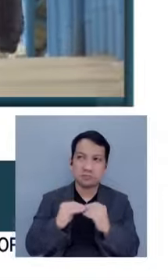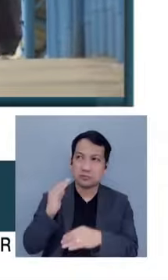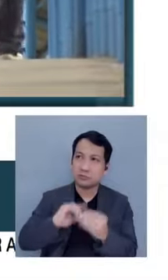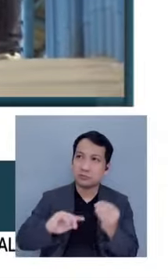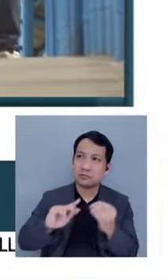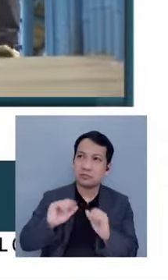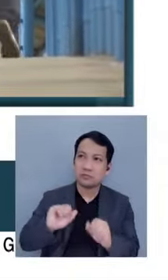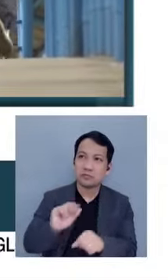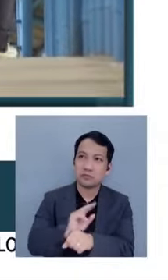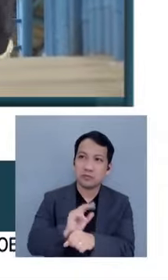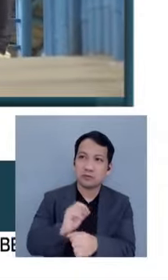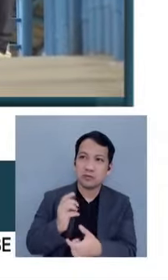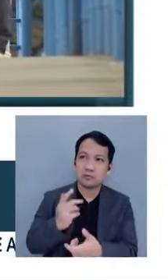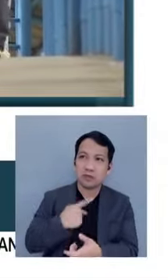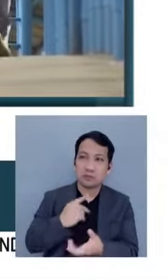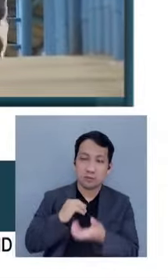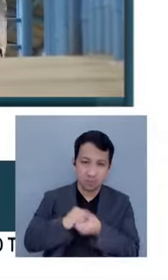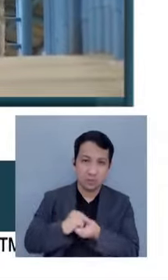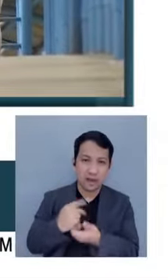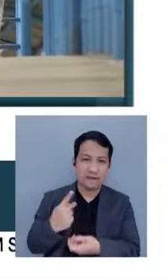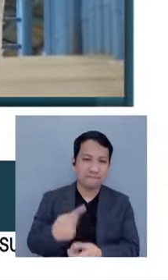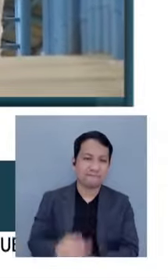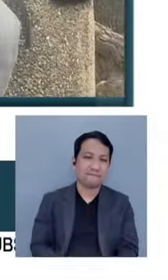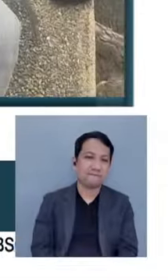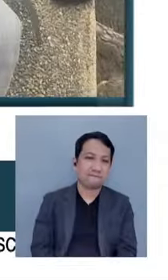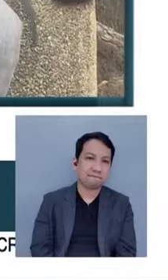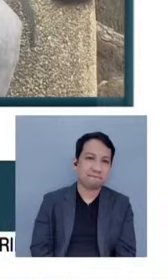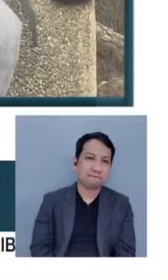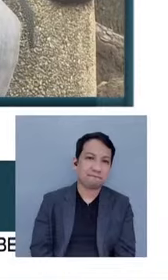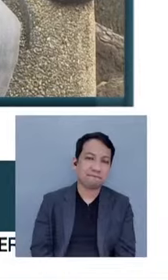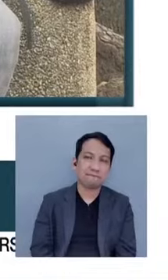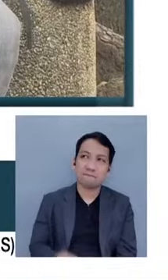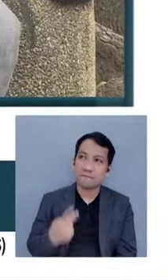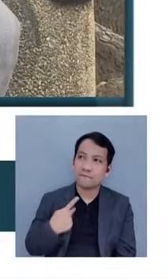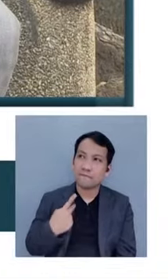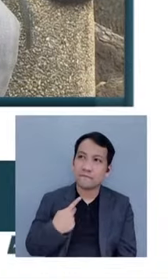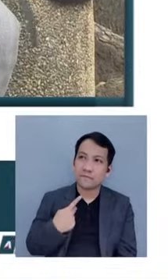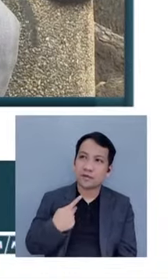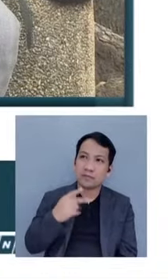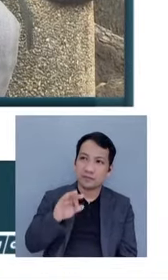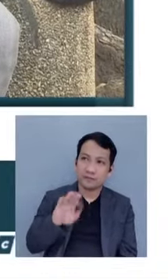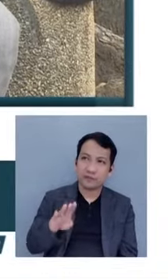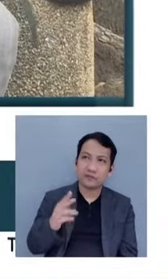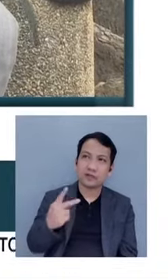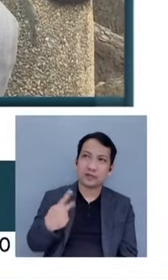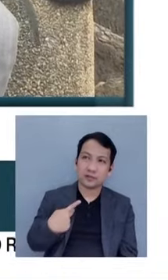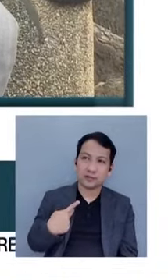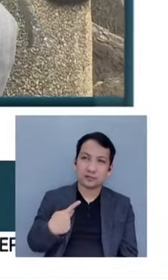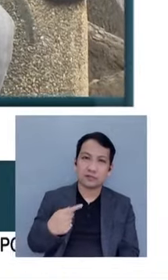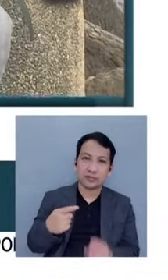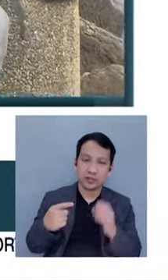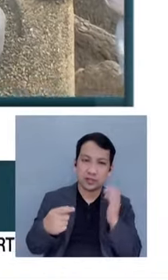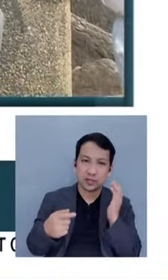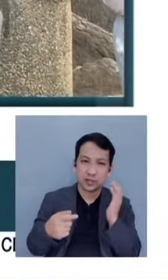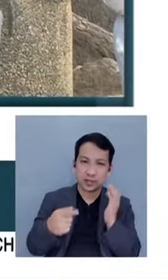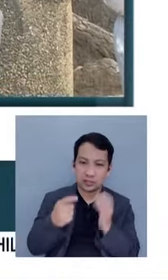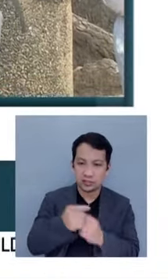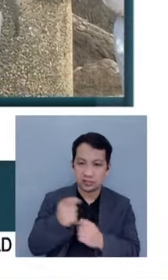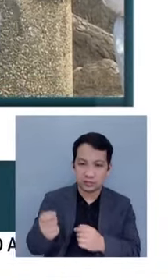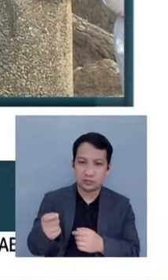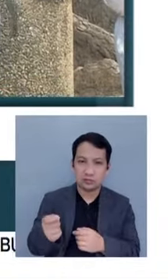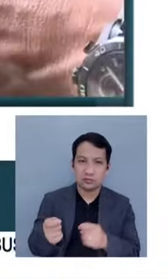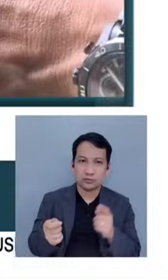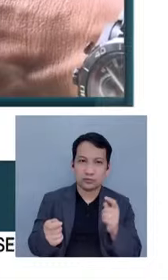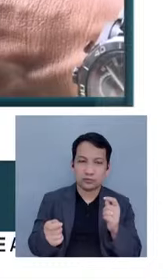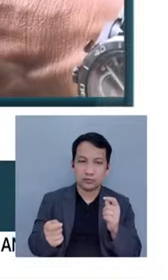We already have a partnership with them. No? So we already have a partnership with Facebook. We already have a partnership with TikTok, also with Google for YouTube. And